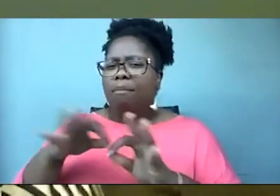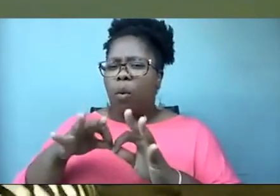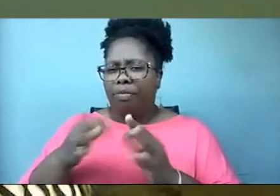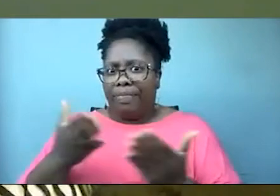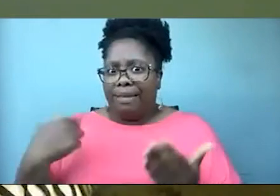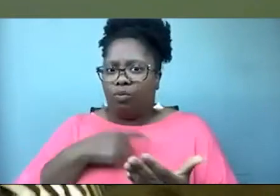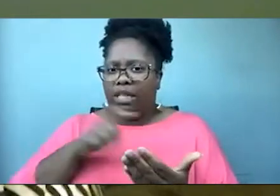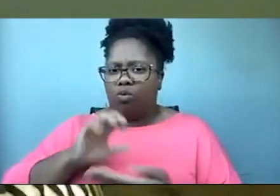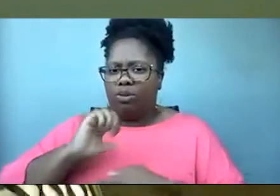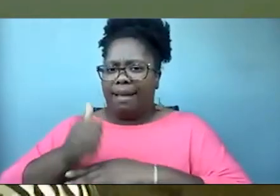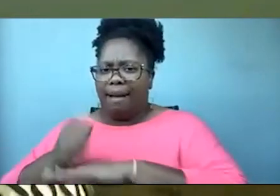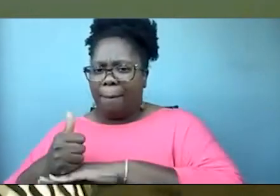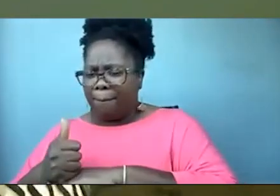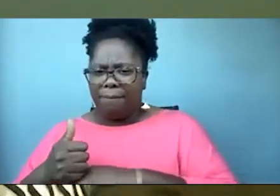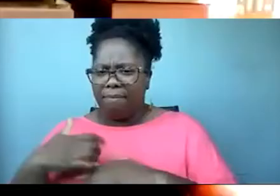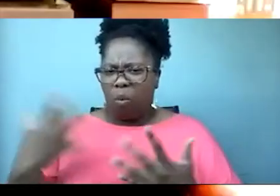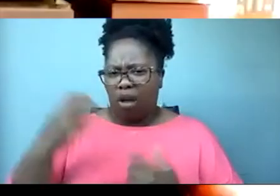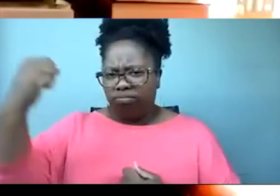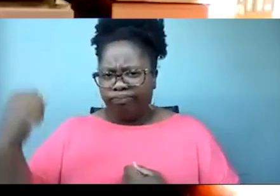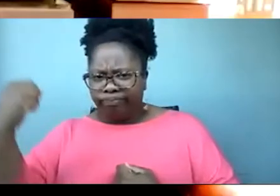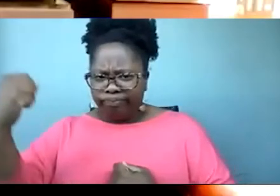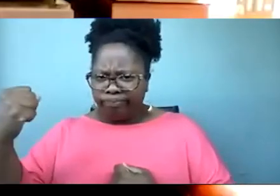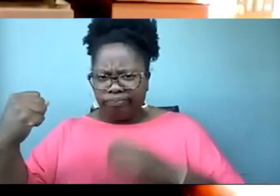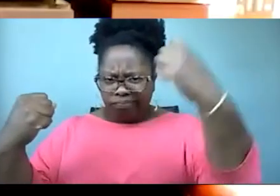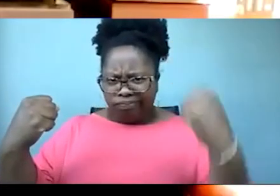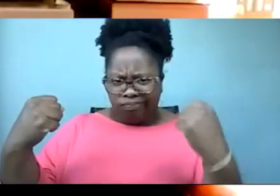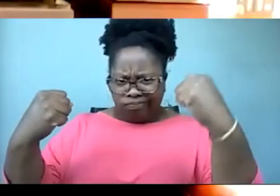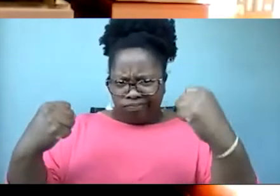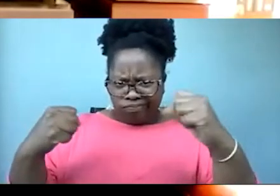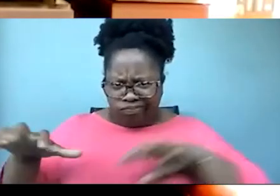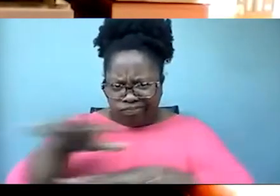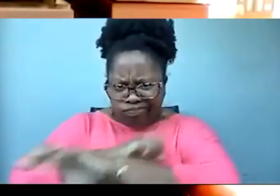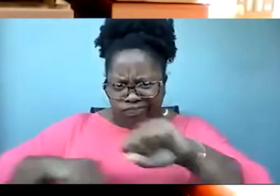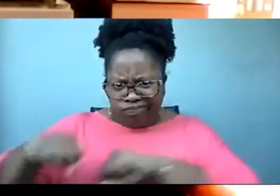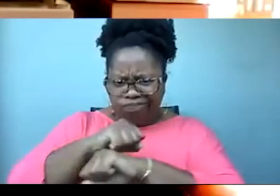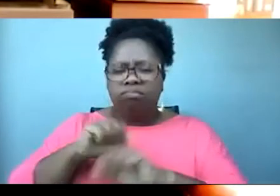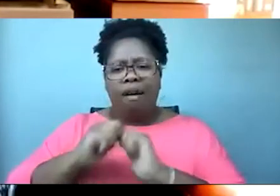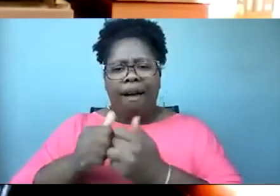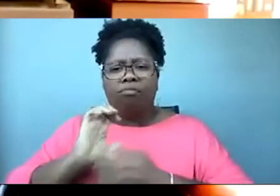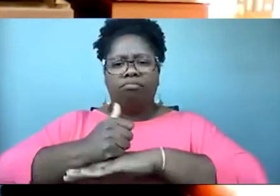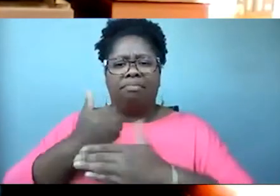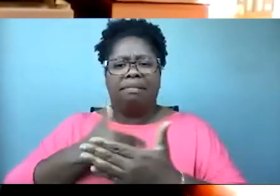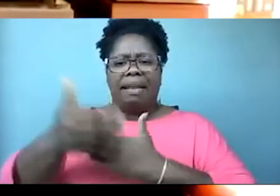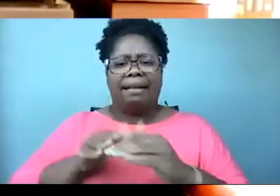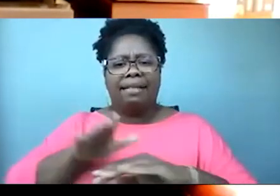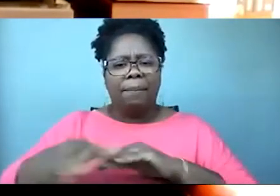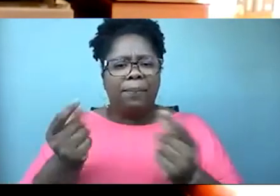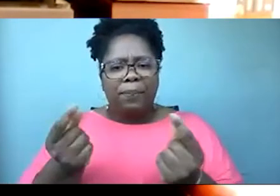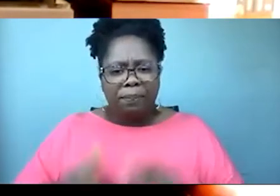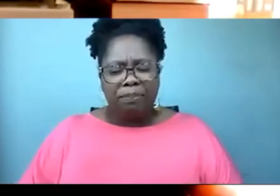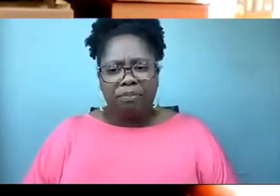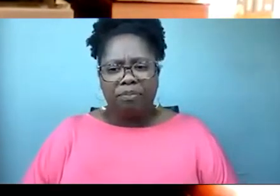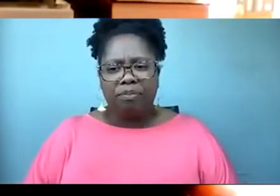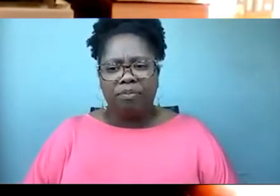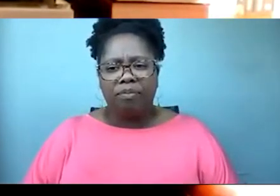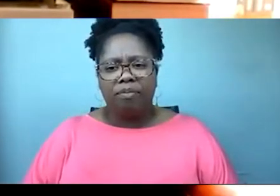next steps? Yeah, I don't want us to jump to policy without really understanding